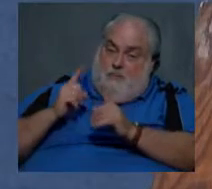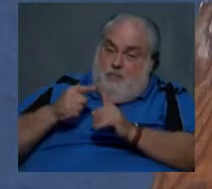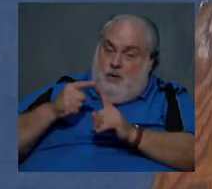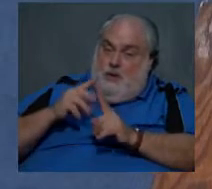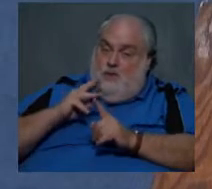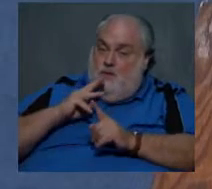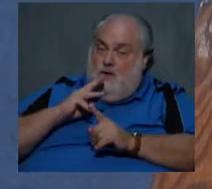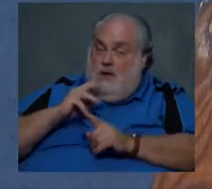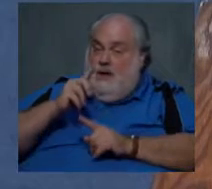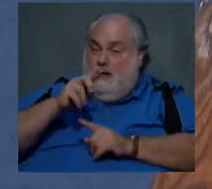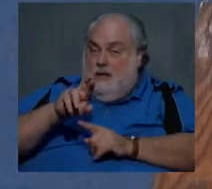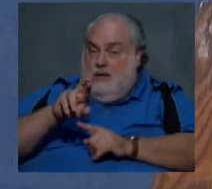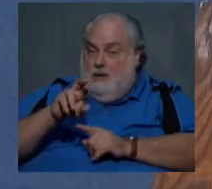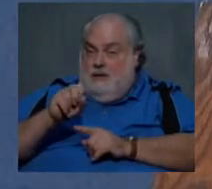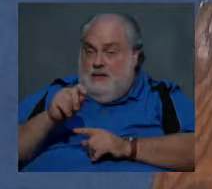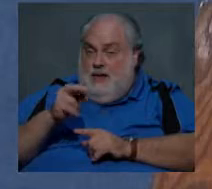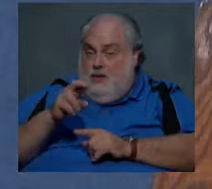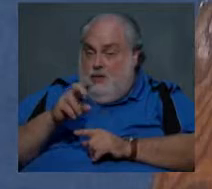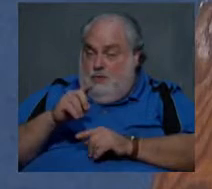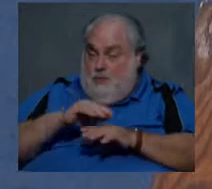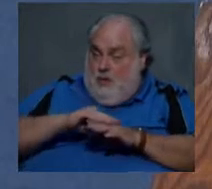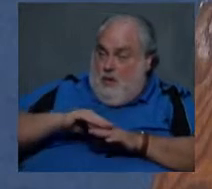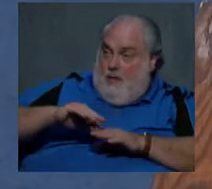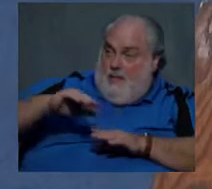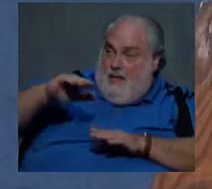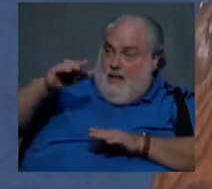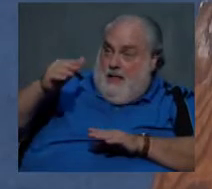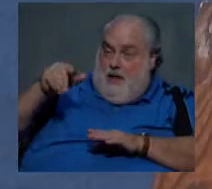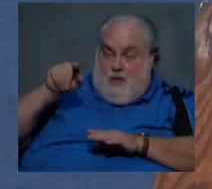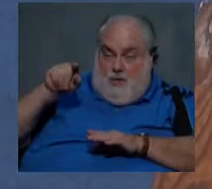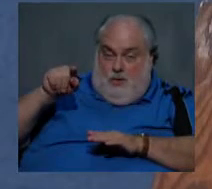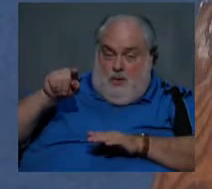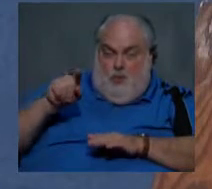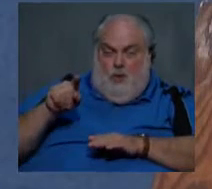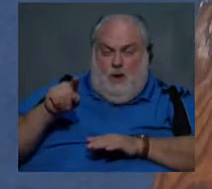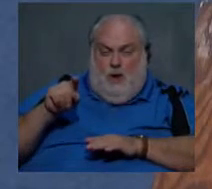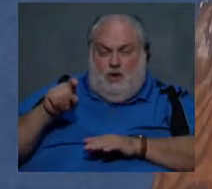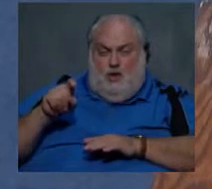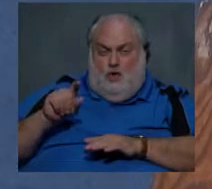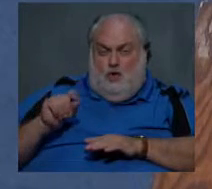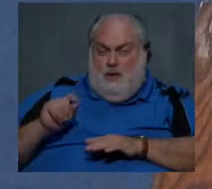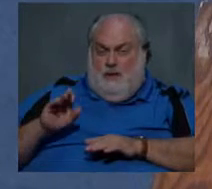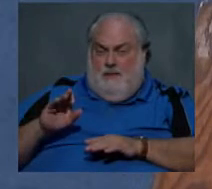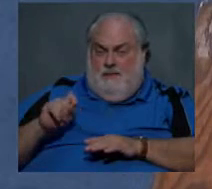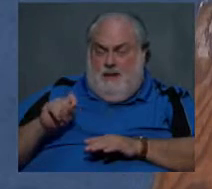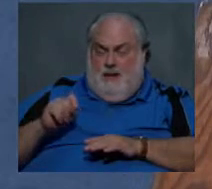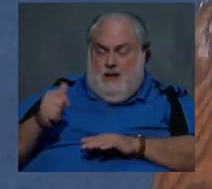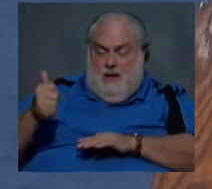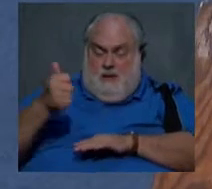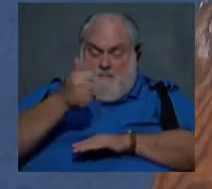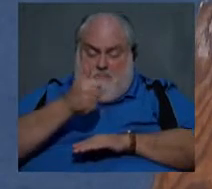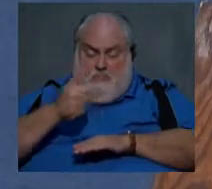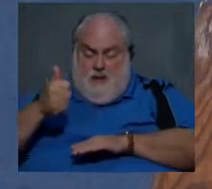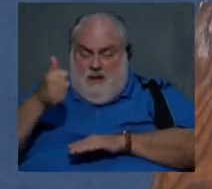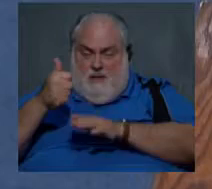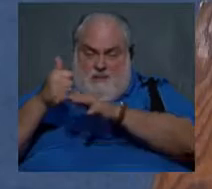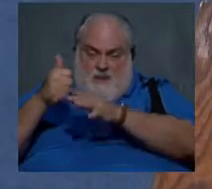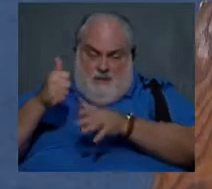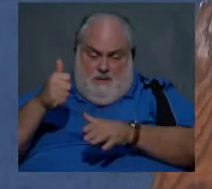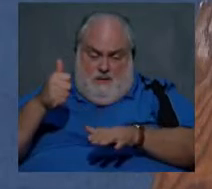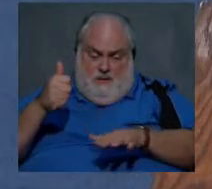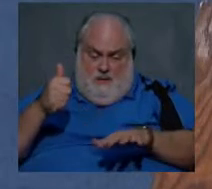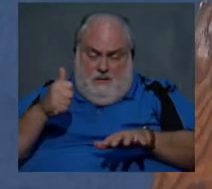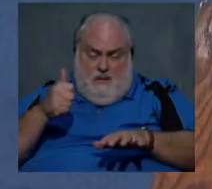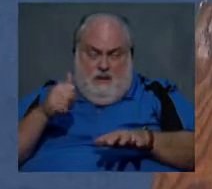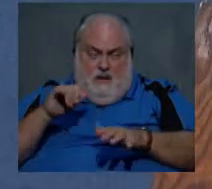our Dr. Standard she's up on the hill. She's roughly 120 feet above this property. That